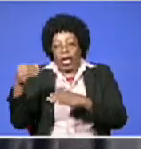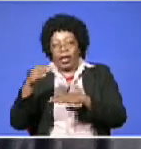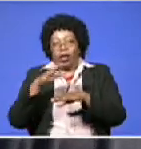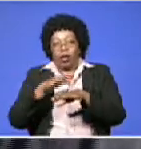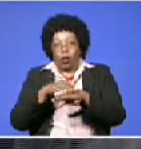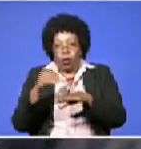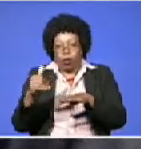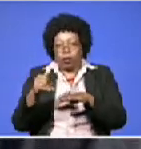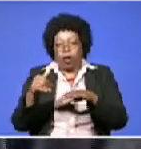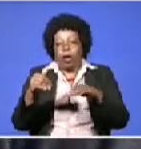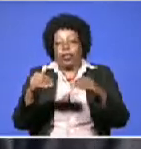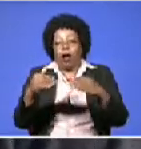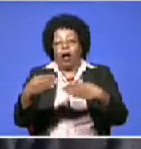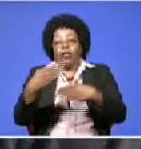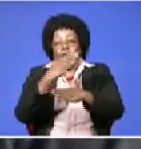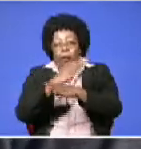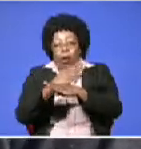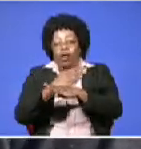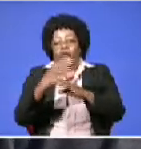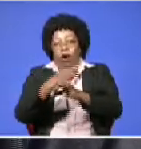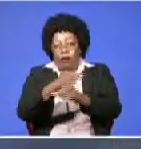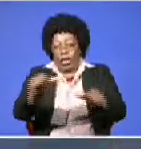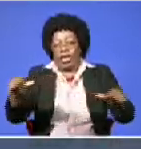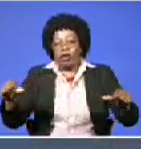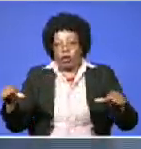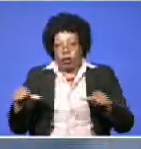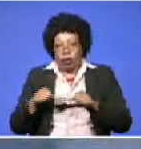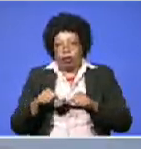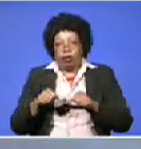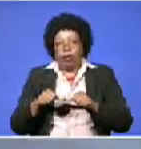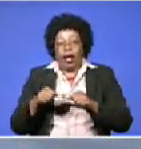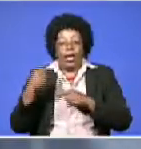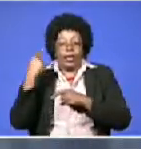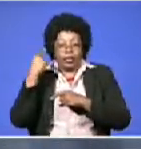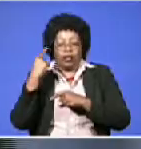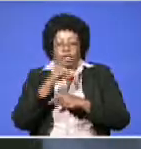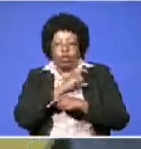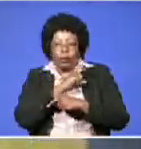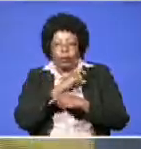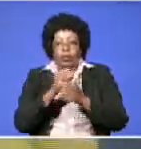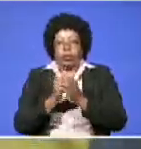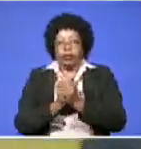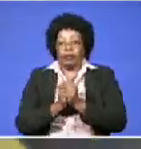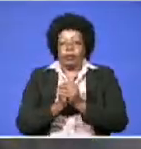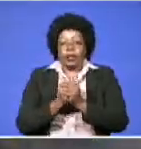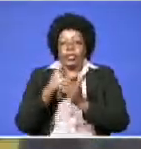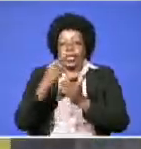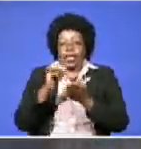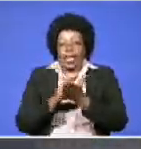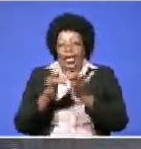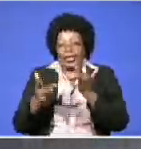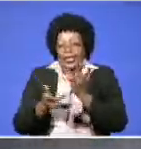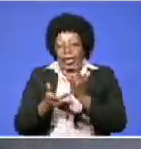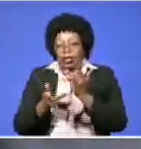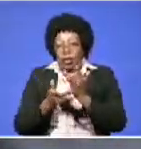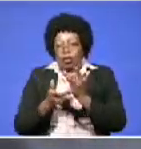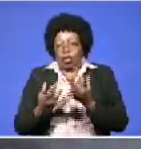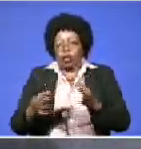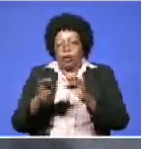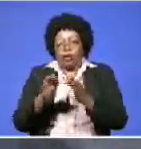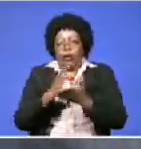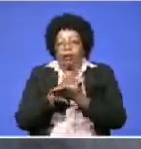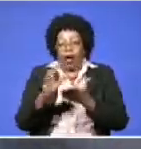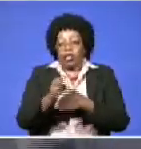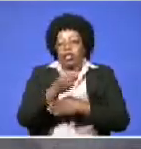off area, and just listen to the advice of the officers. Rose says upgrades in fingerprinting technology are a key factor in